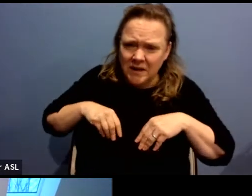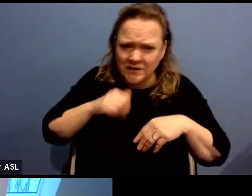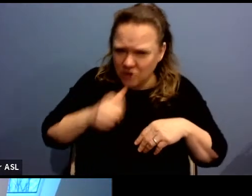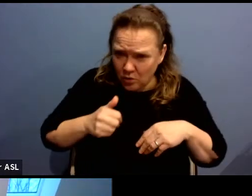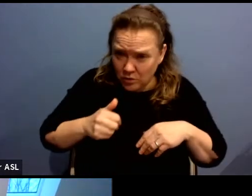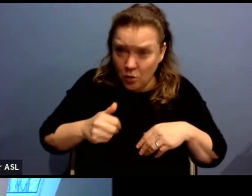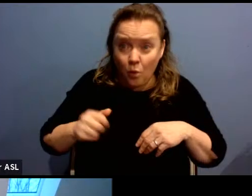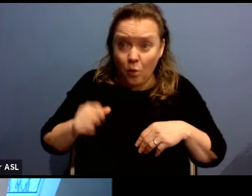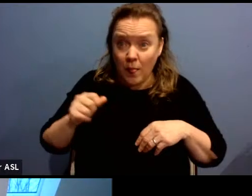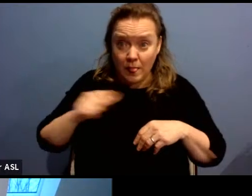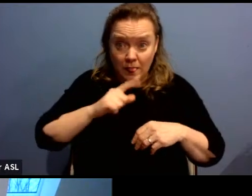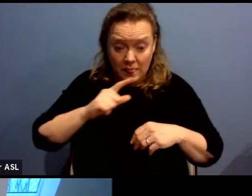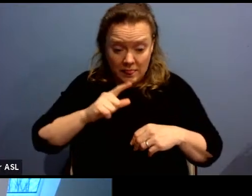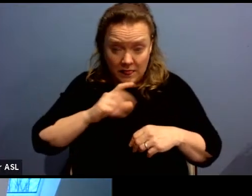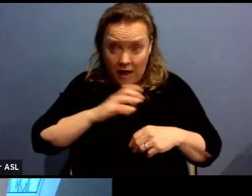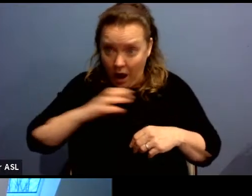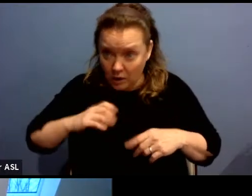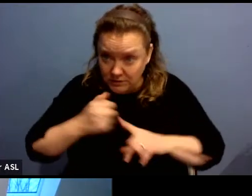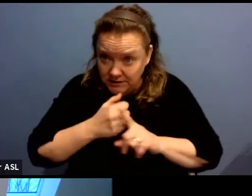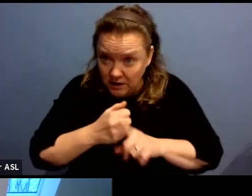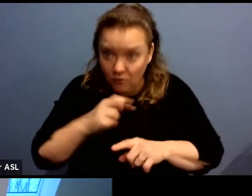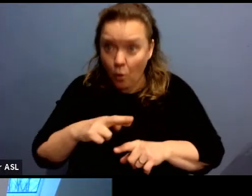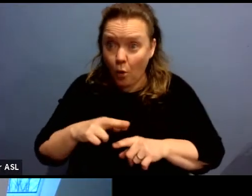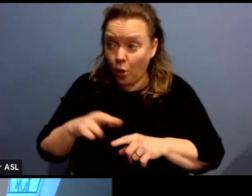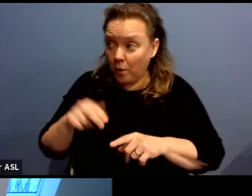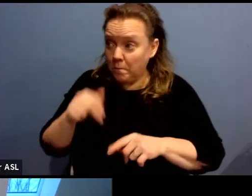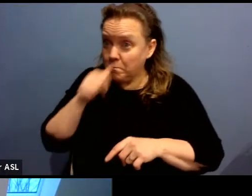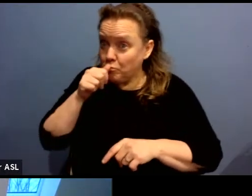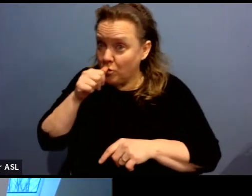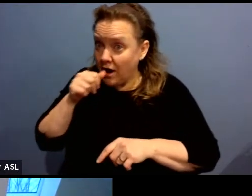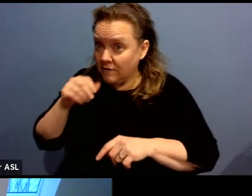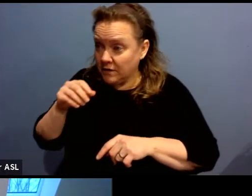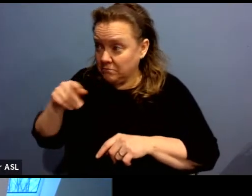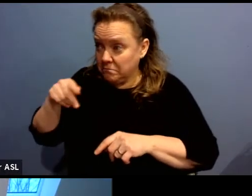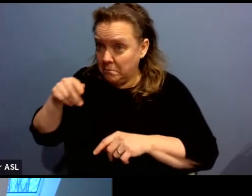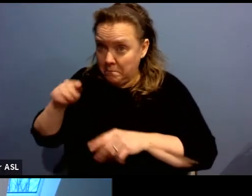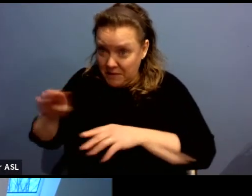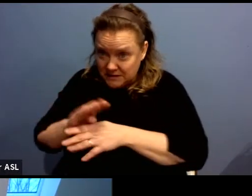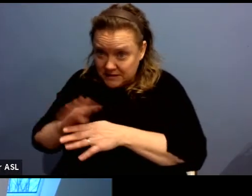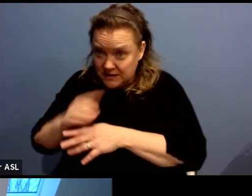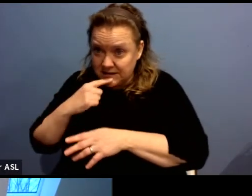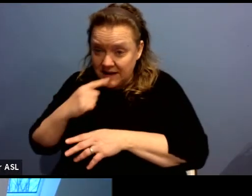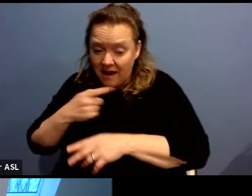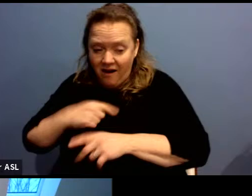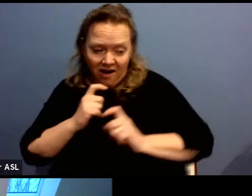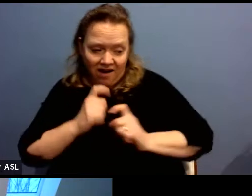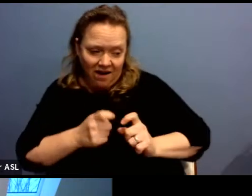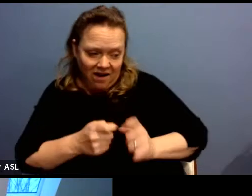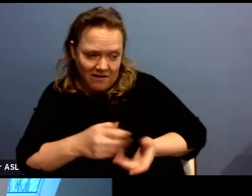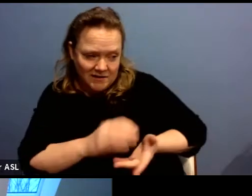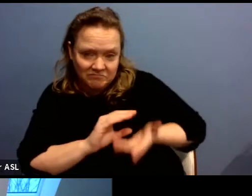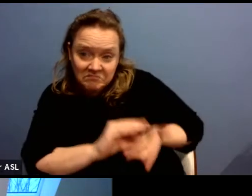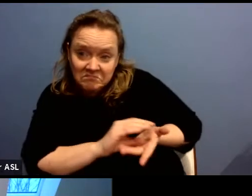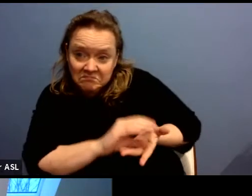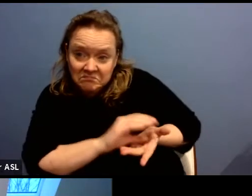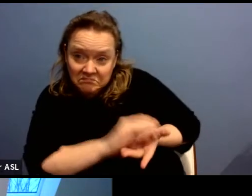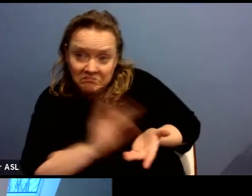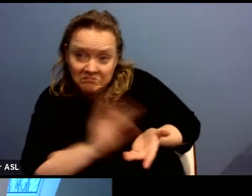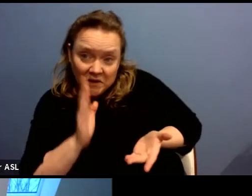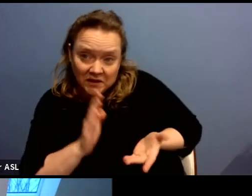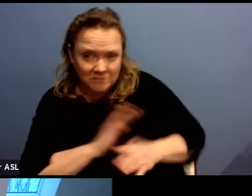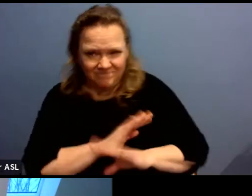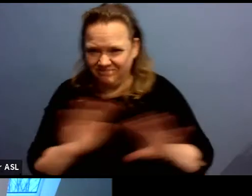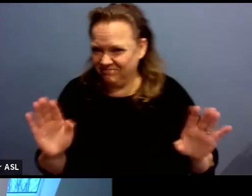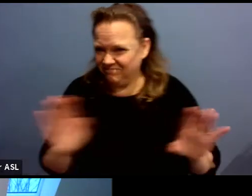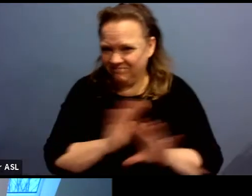arm the WMATA board into their own political personal agendas. That's the only comment I have. So